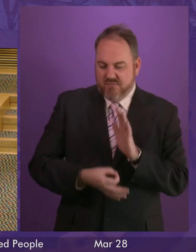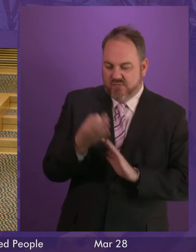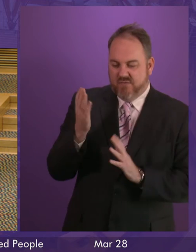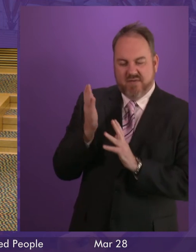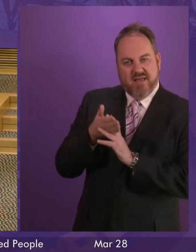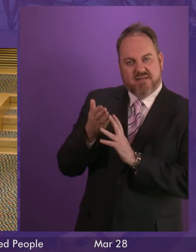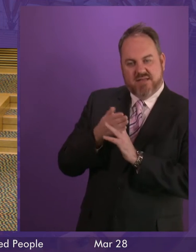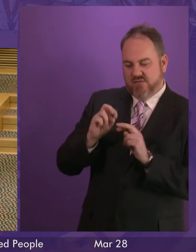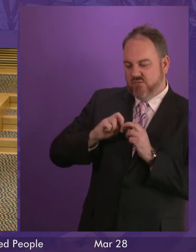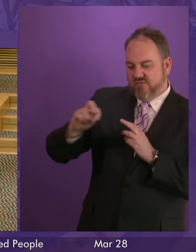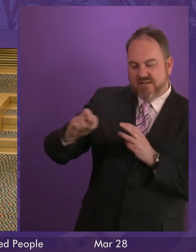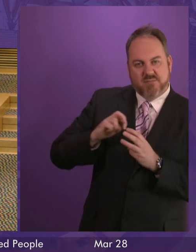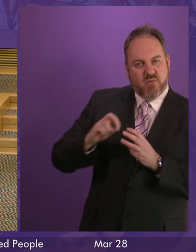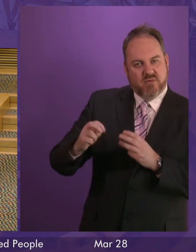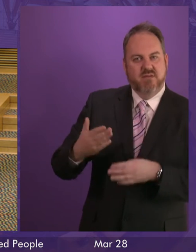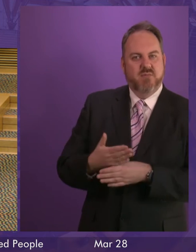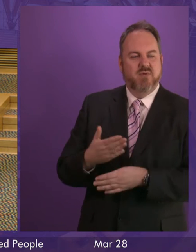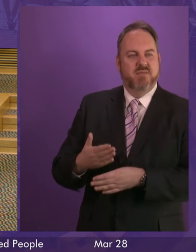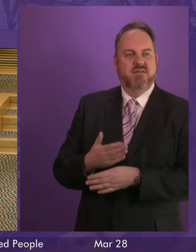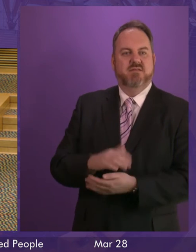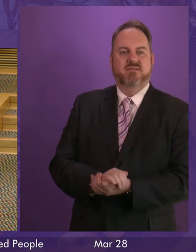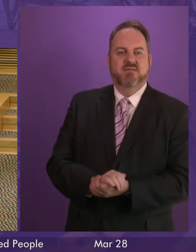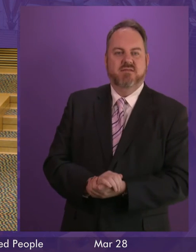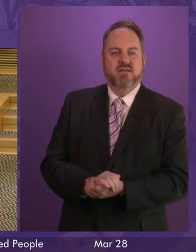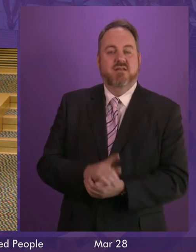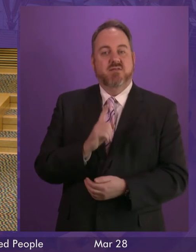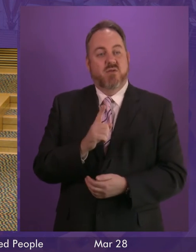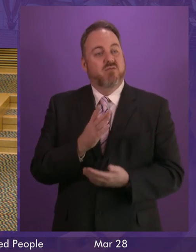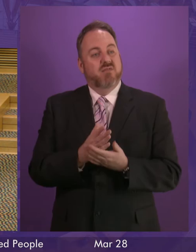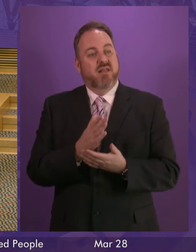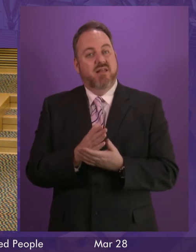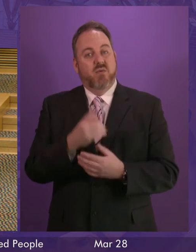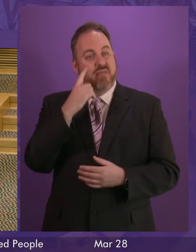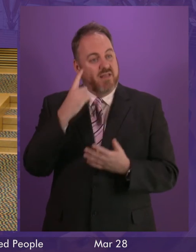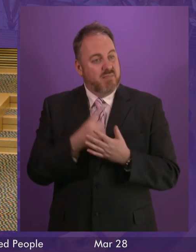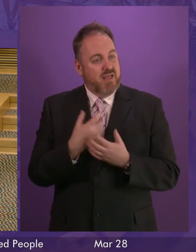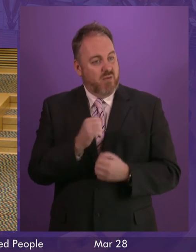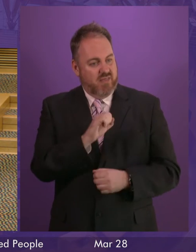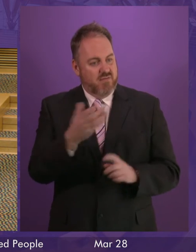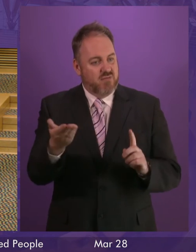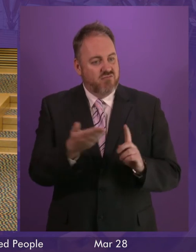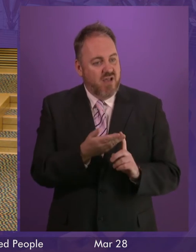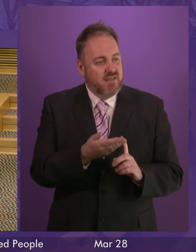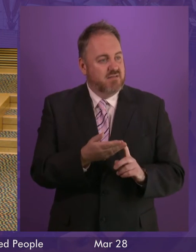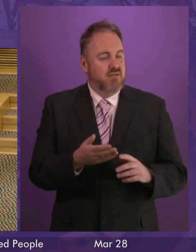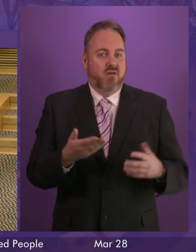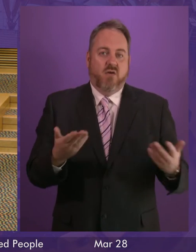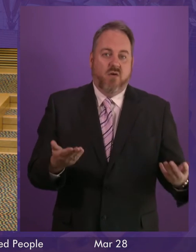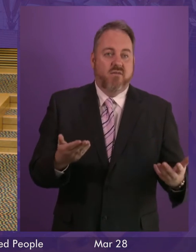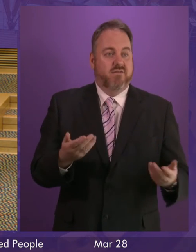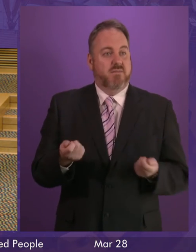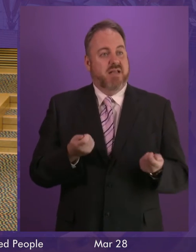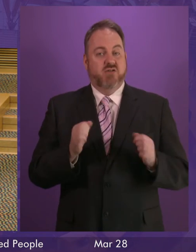framework strongly recognises the role of relationships, including sexual relationships, the rights of girls and women over their reproductive